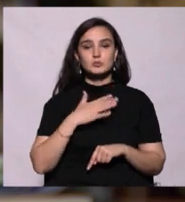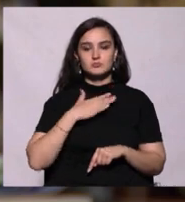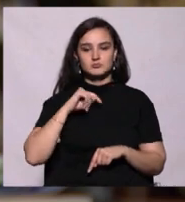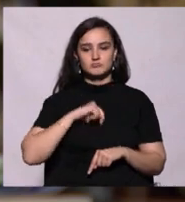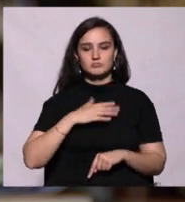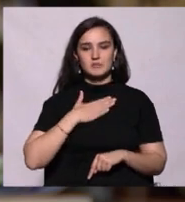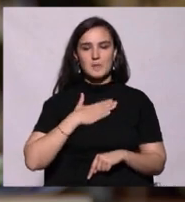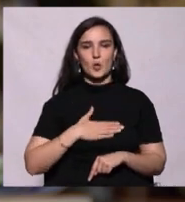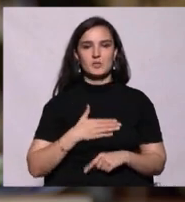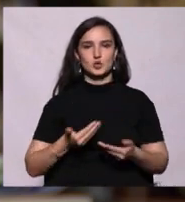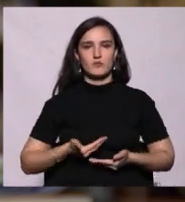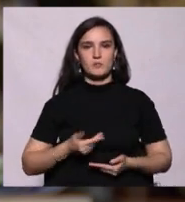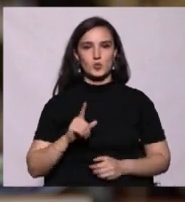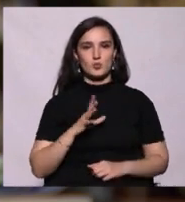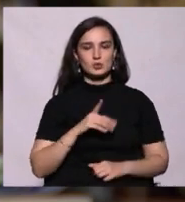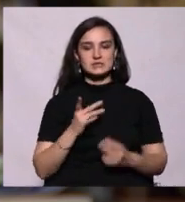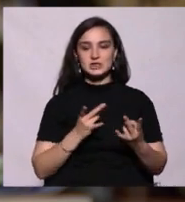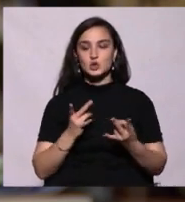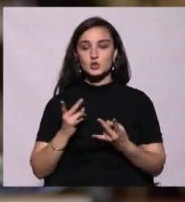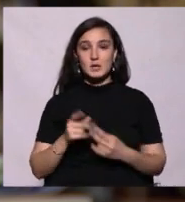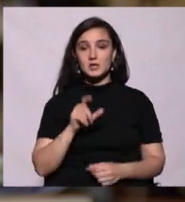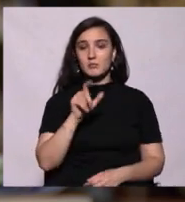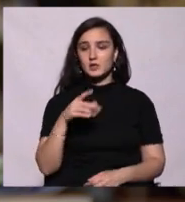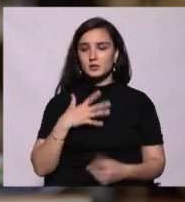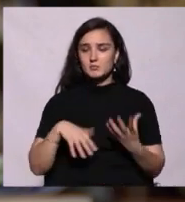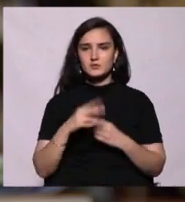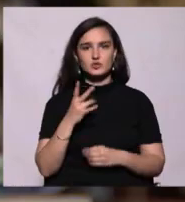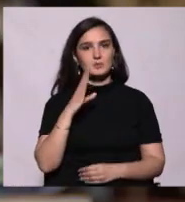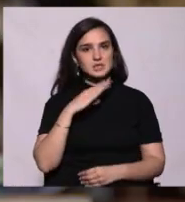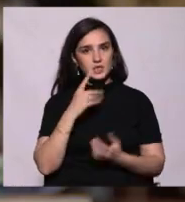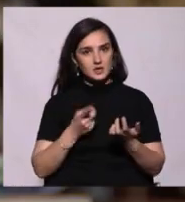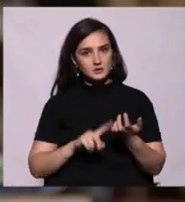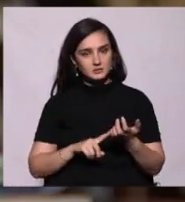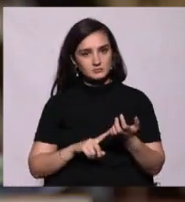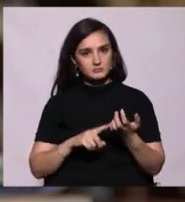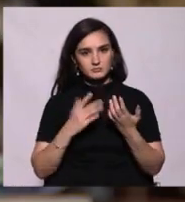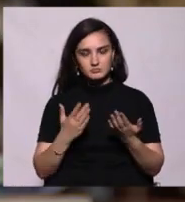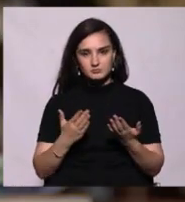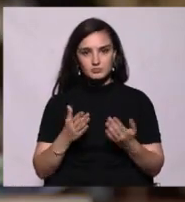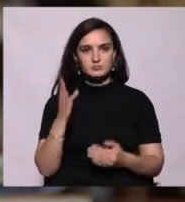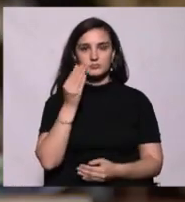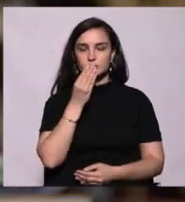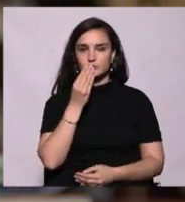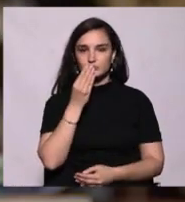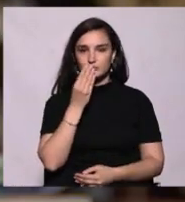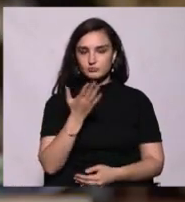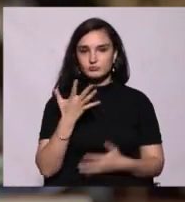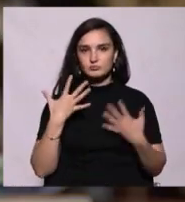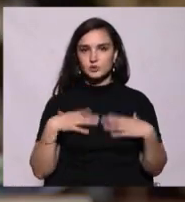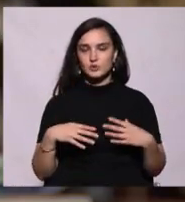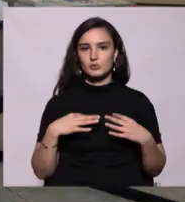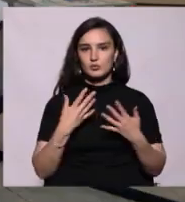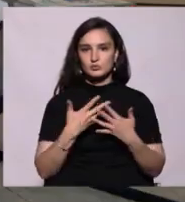satisfactory life. So, as humans, we need water, shelter, food,